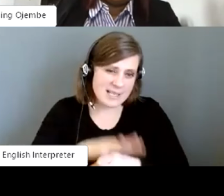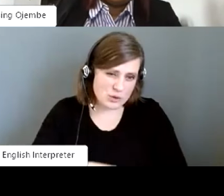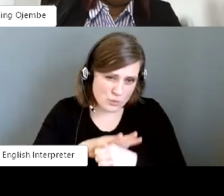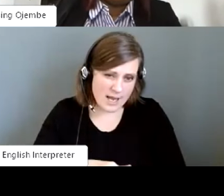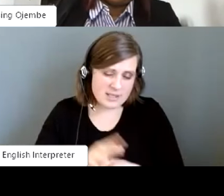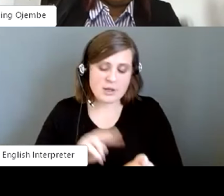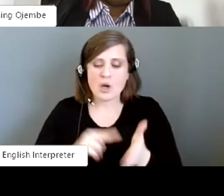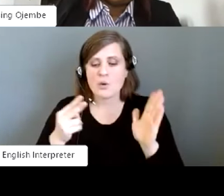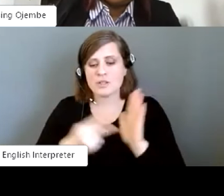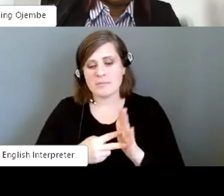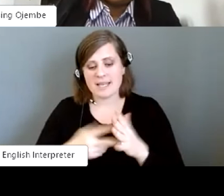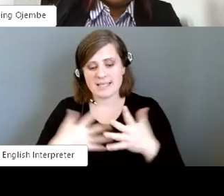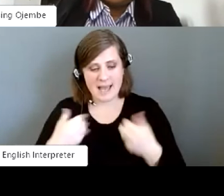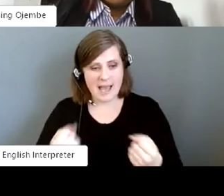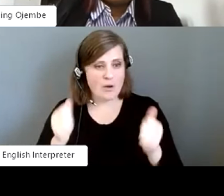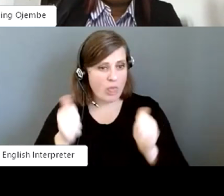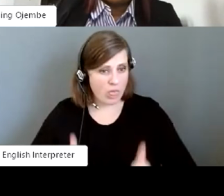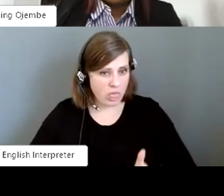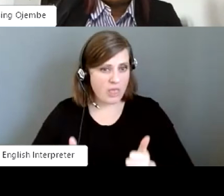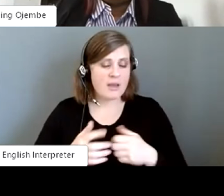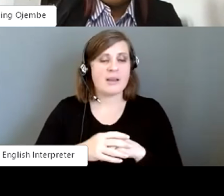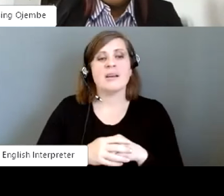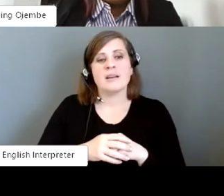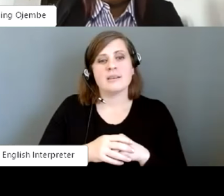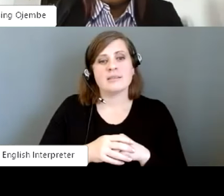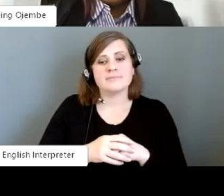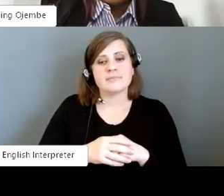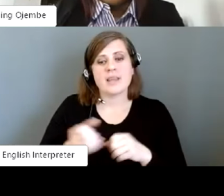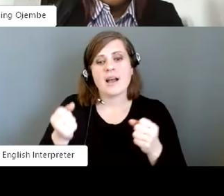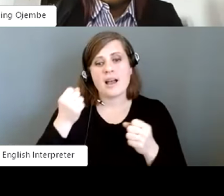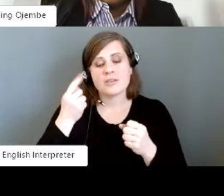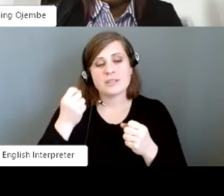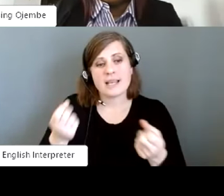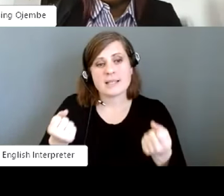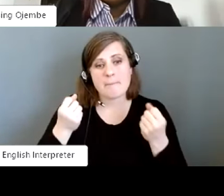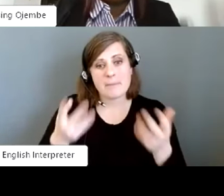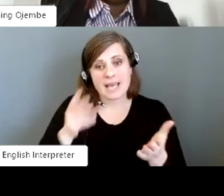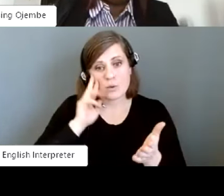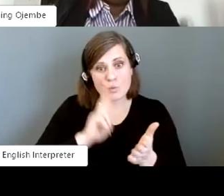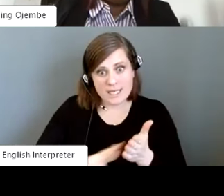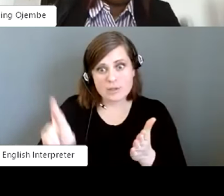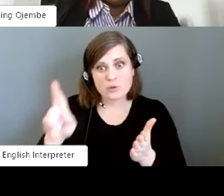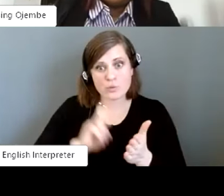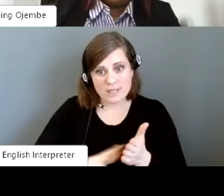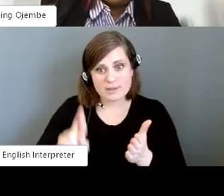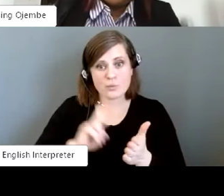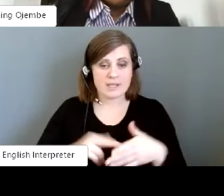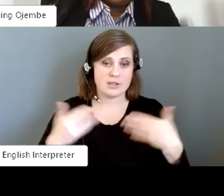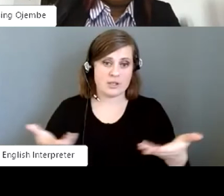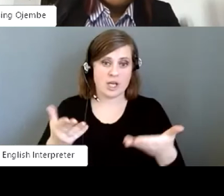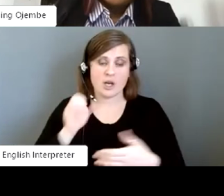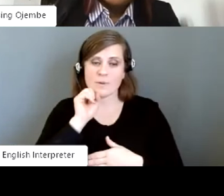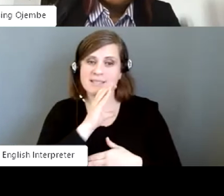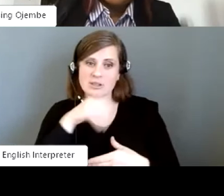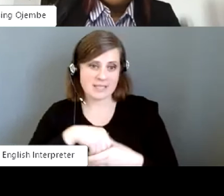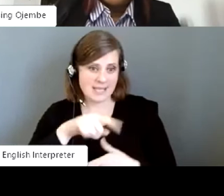poorer health status. However, in many research, again, that has been done with seniors in